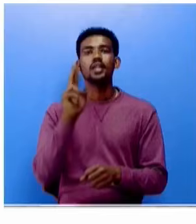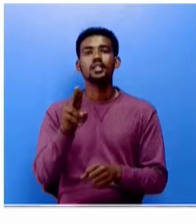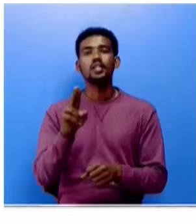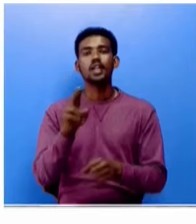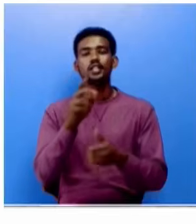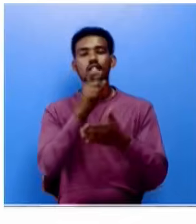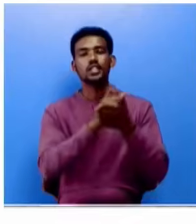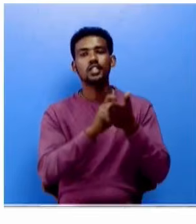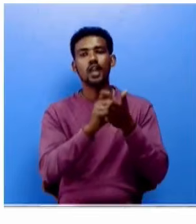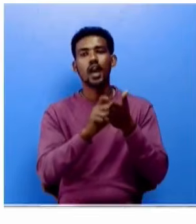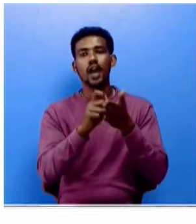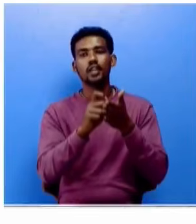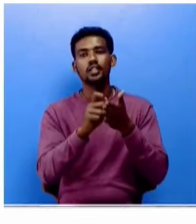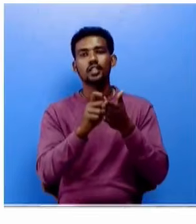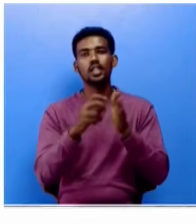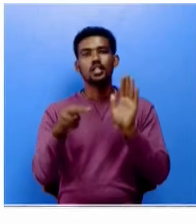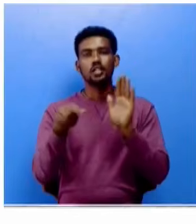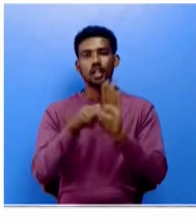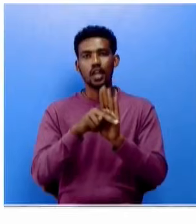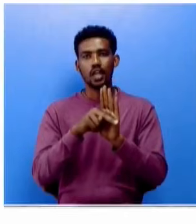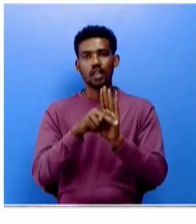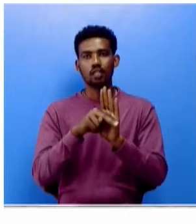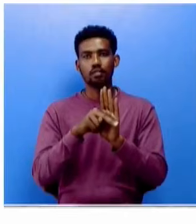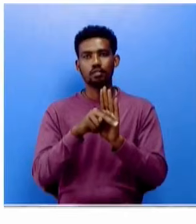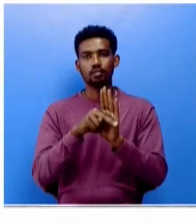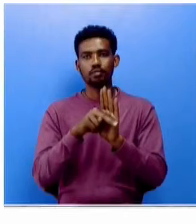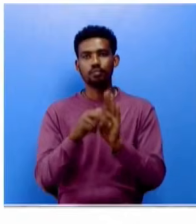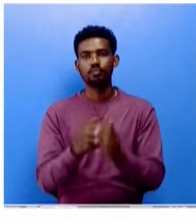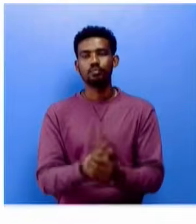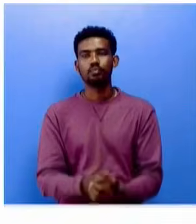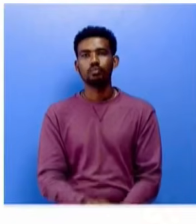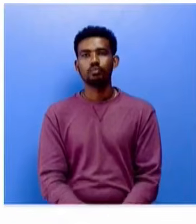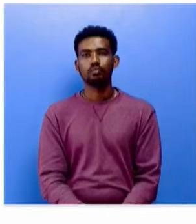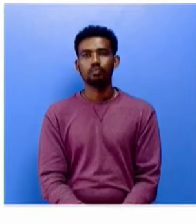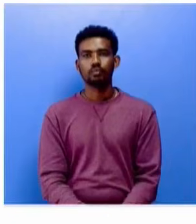the negative